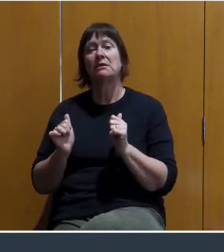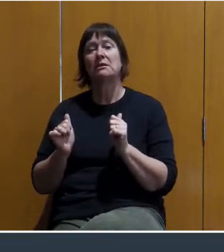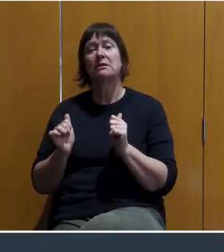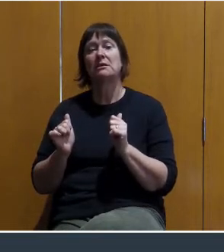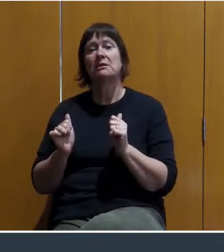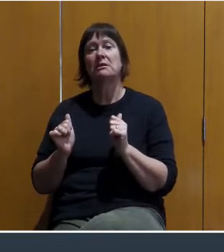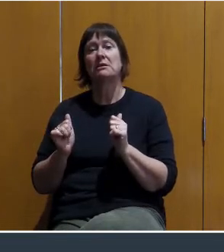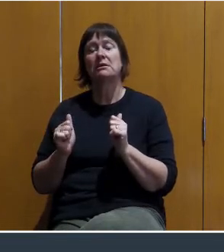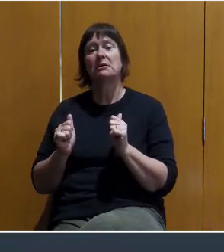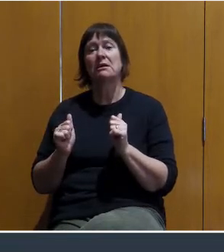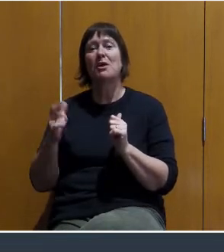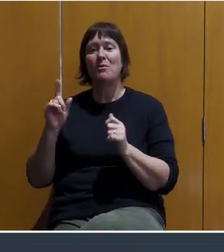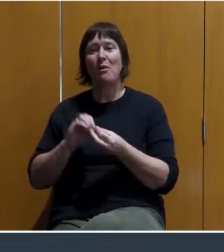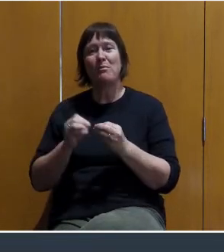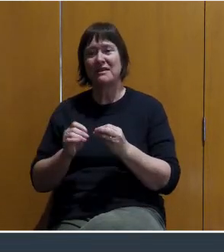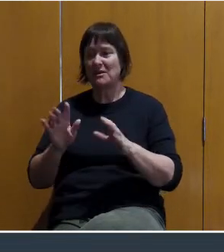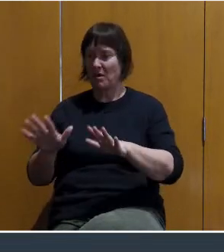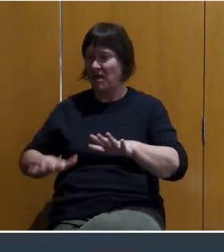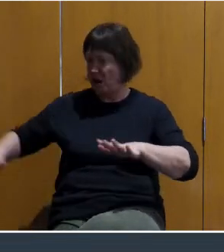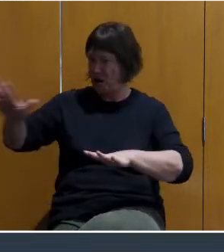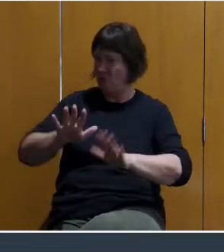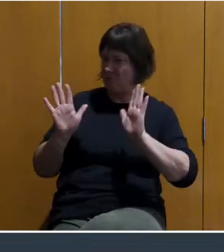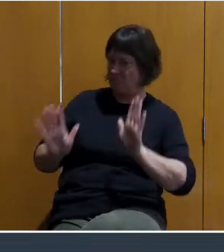always decide to stay within the fence. Yes. So